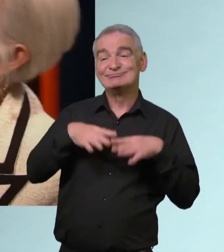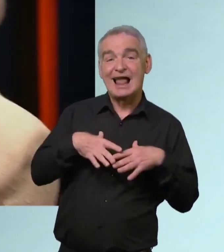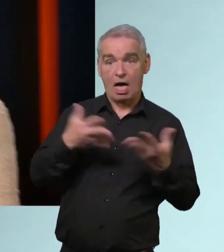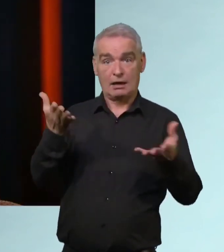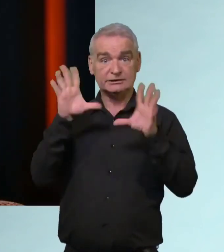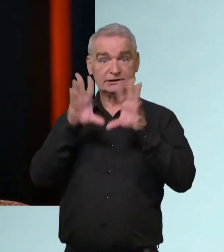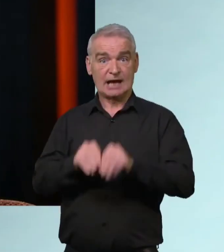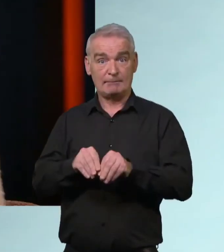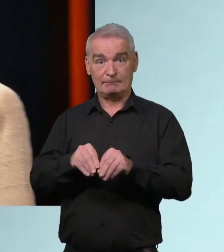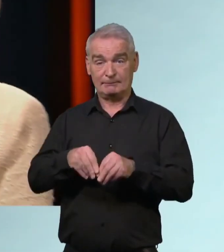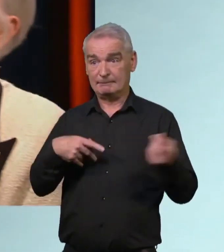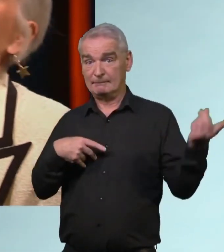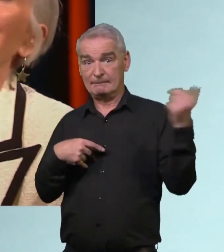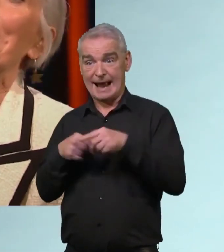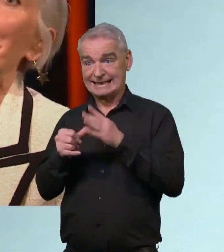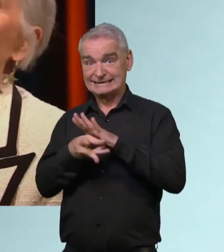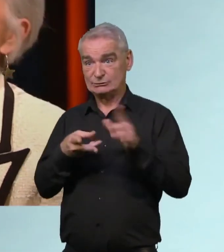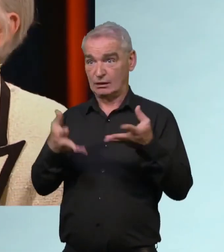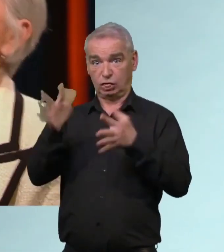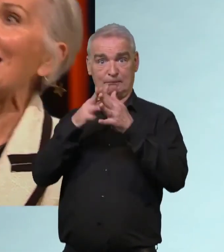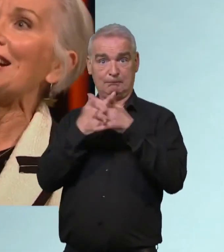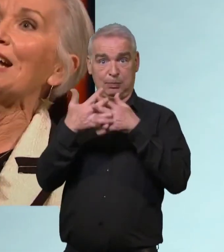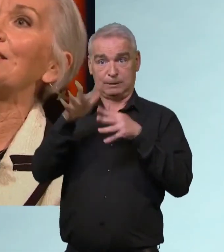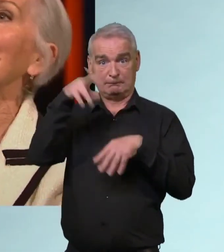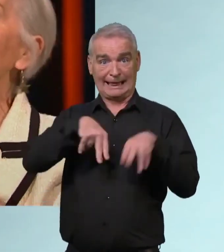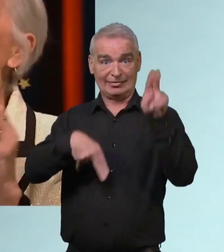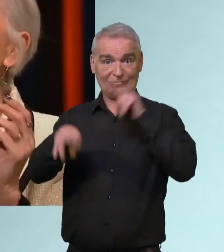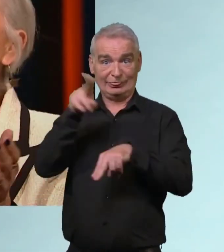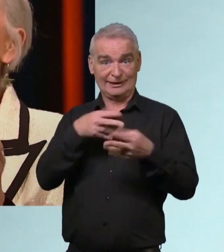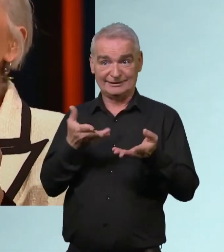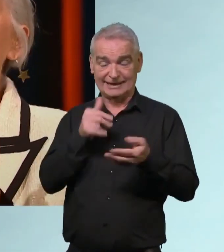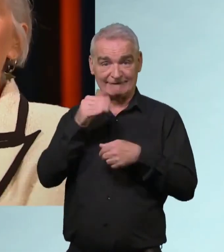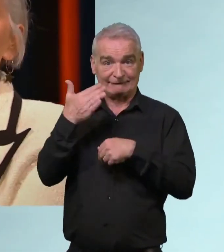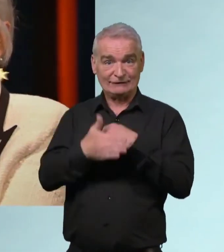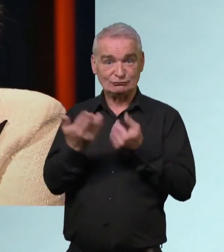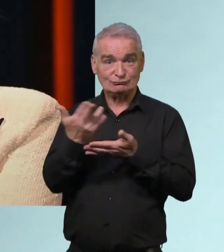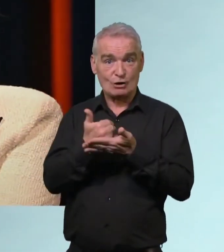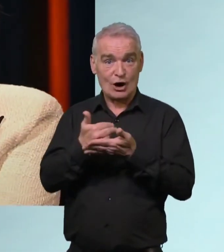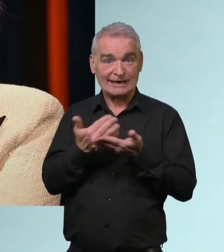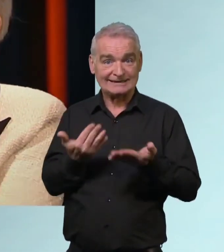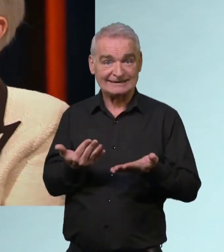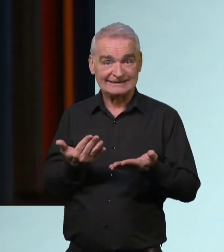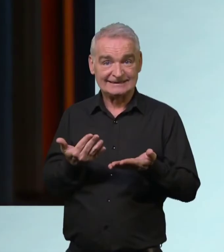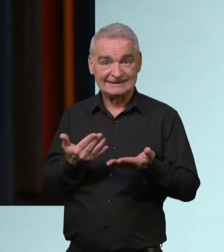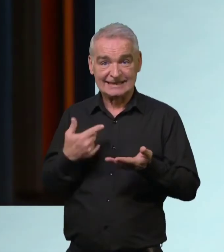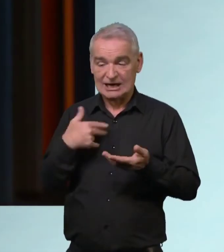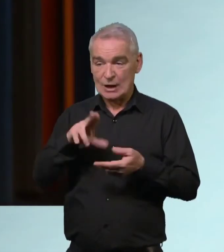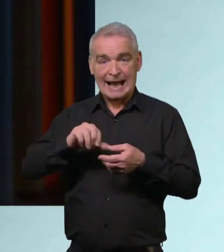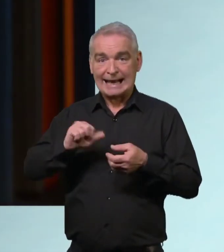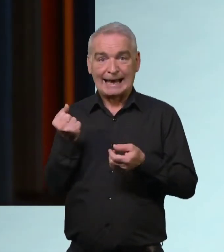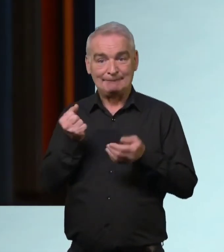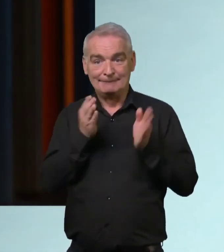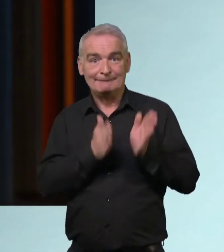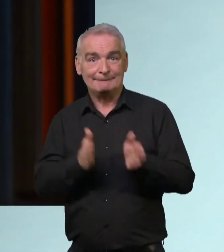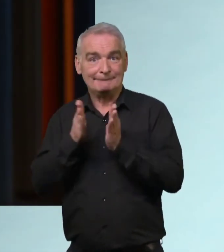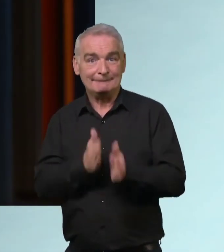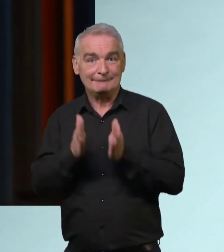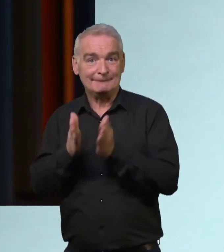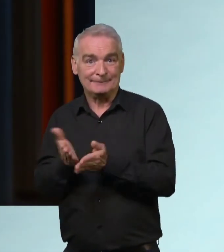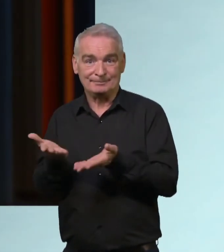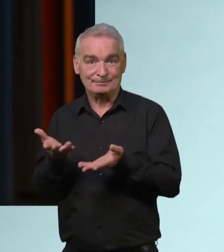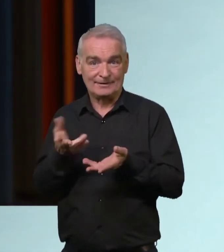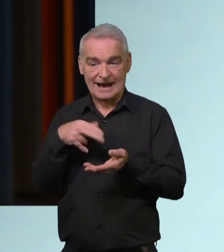going, can we not do it by numbers? And so you can never really keep up with anything. Yeah. In fact,